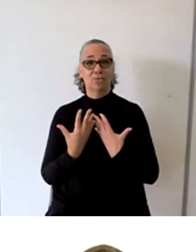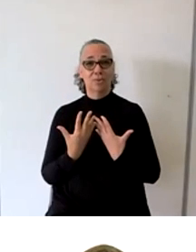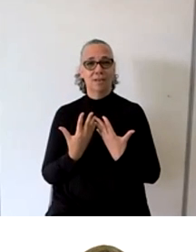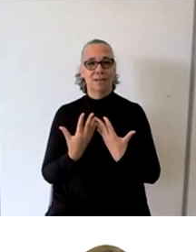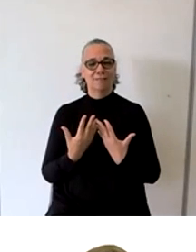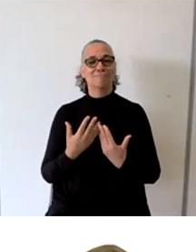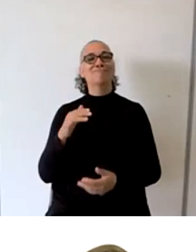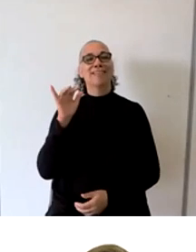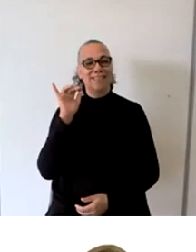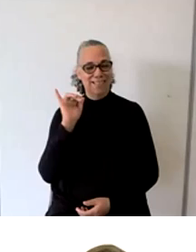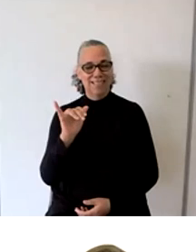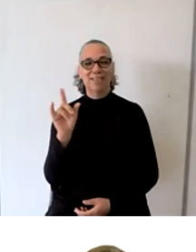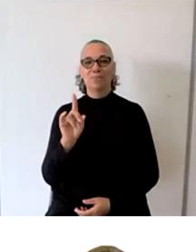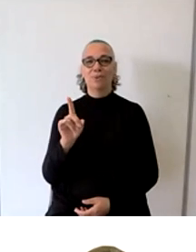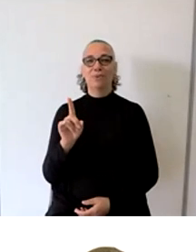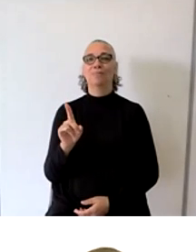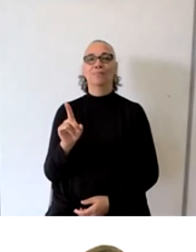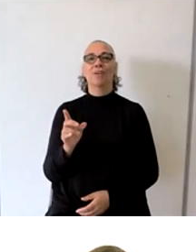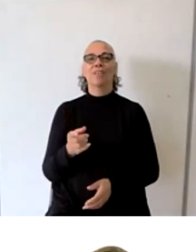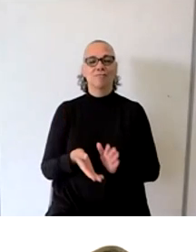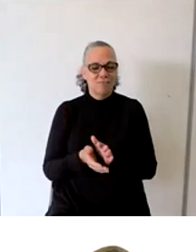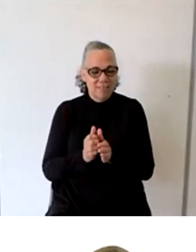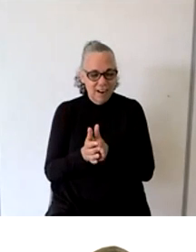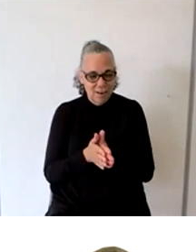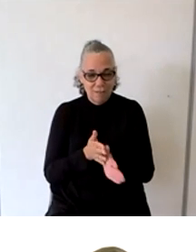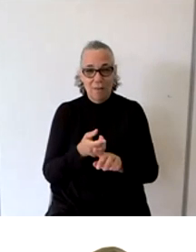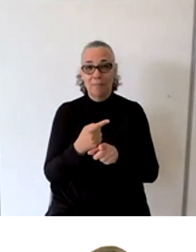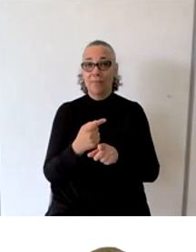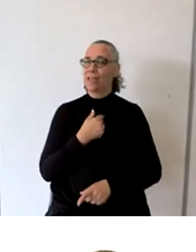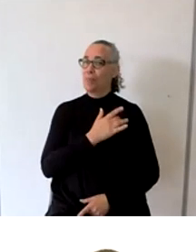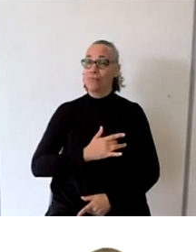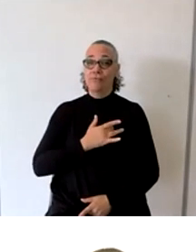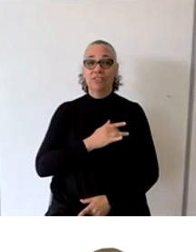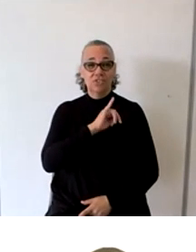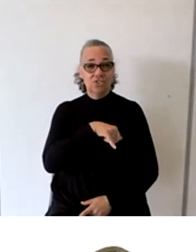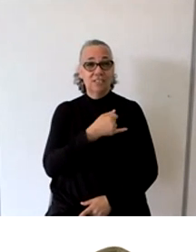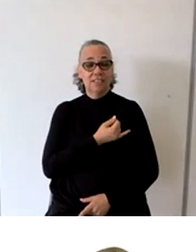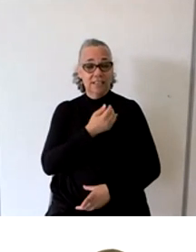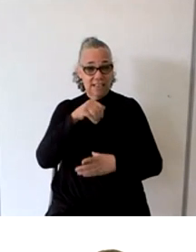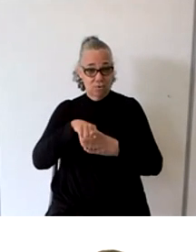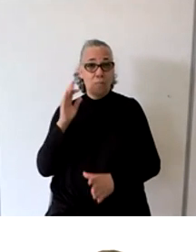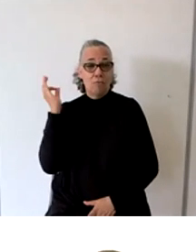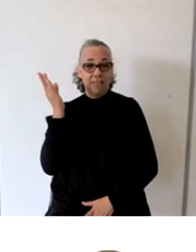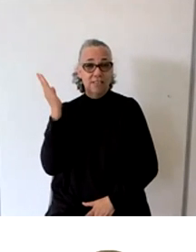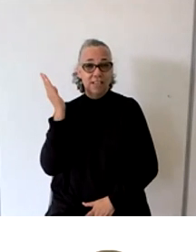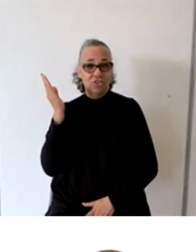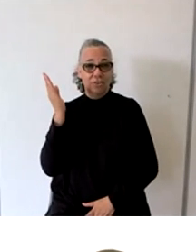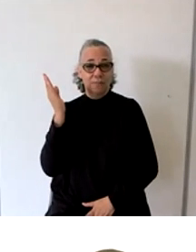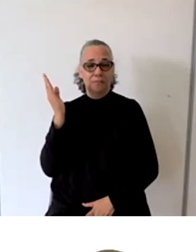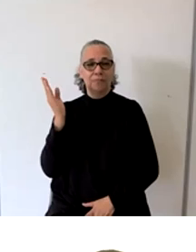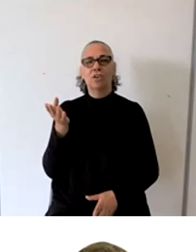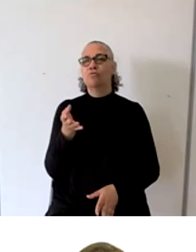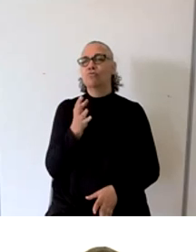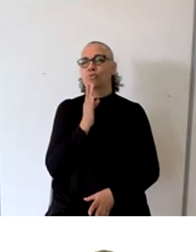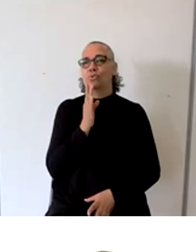where you drive a lot of that from. I did appreciate though, Jessica, within your presentation, you really touched on